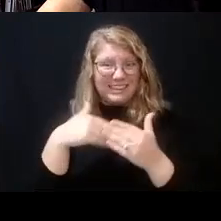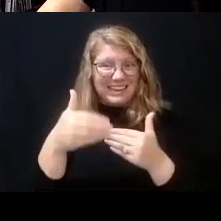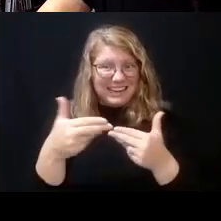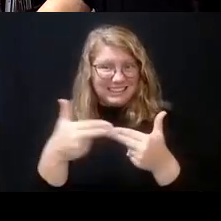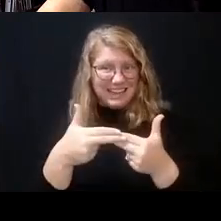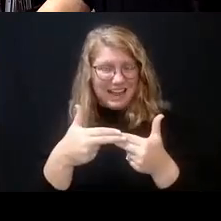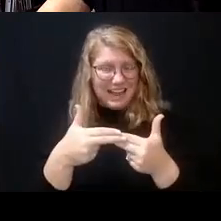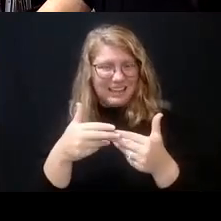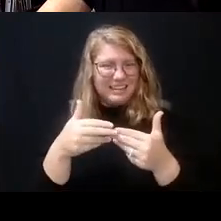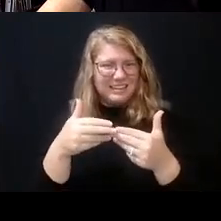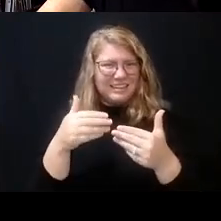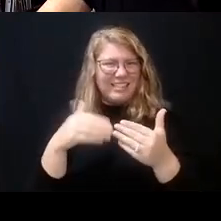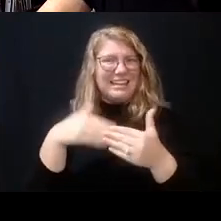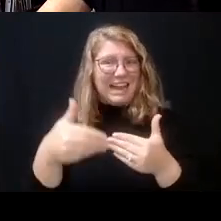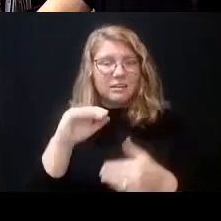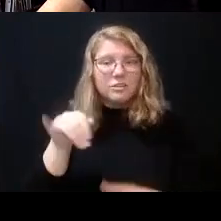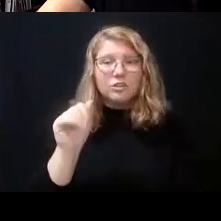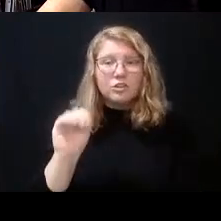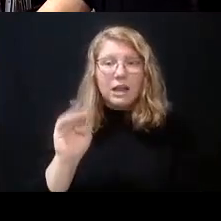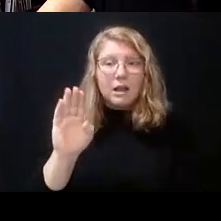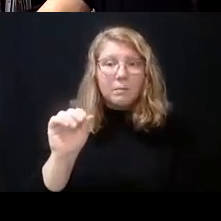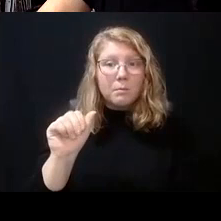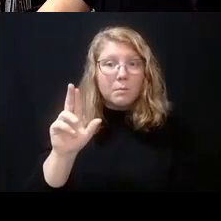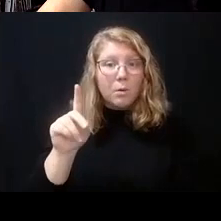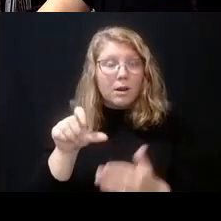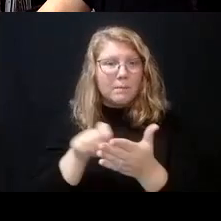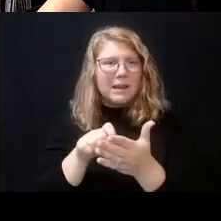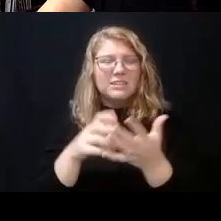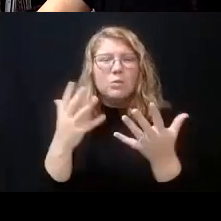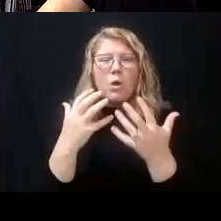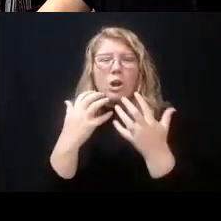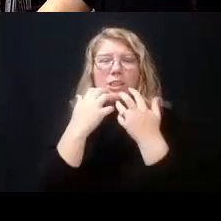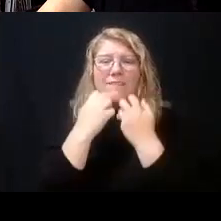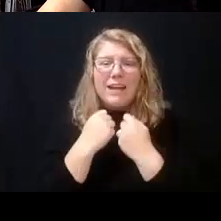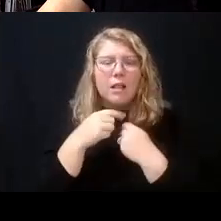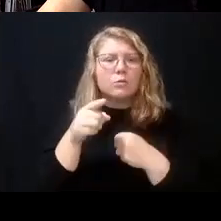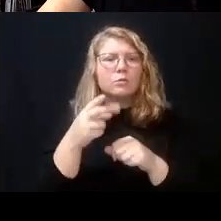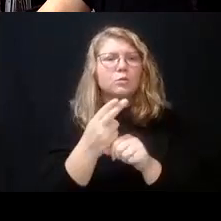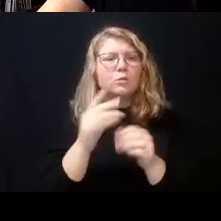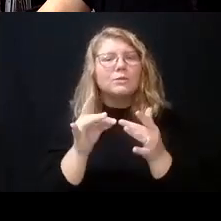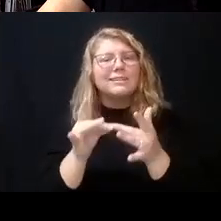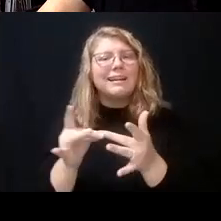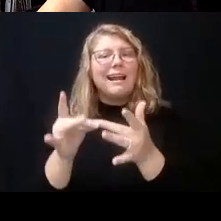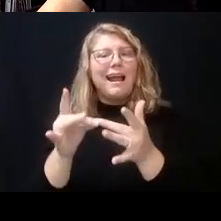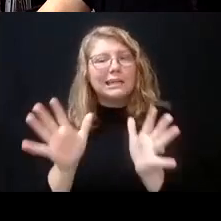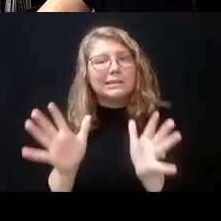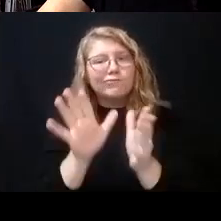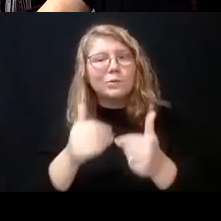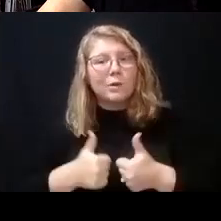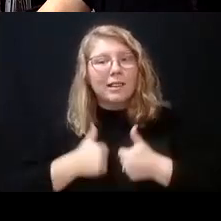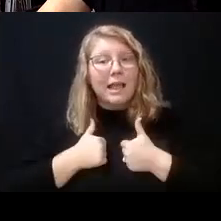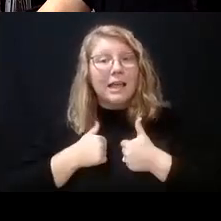slide and the next page in the Jamboard is, what are the values you use to guide your life? So again, if you're in